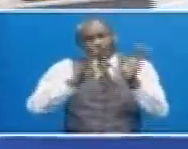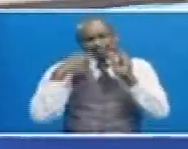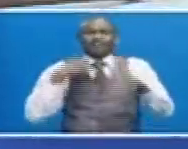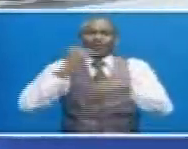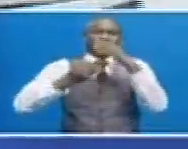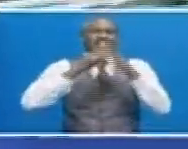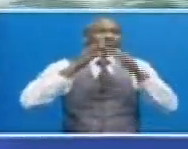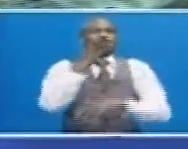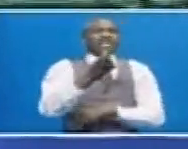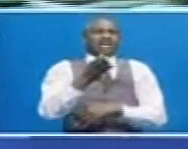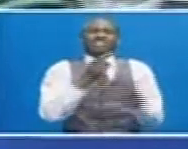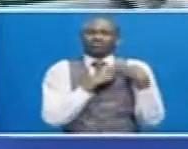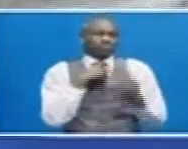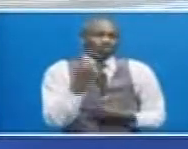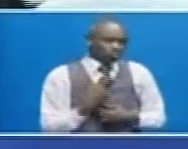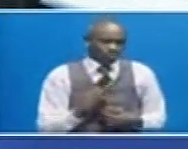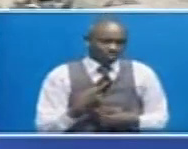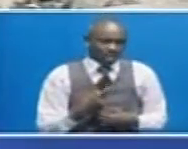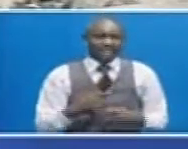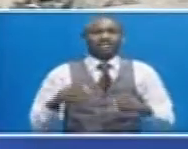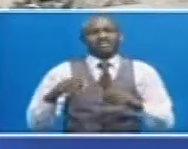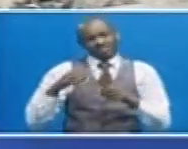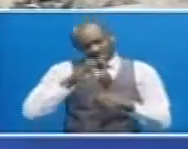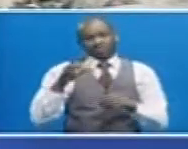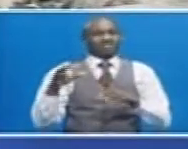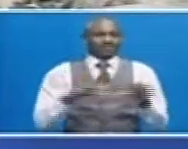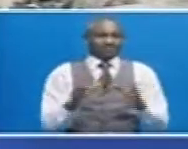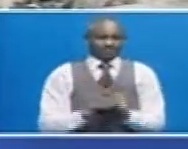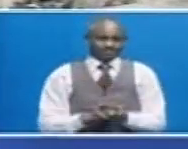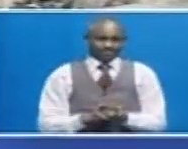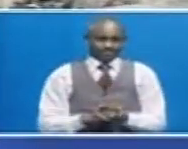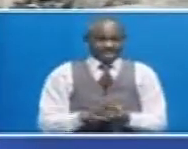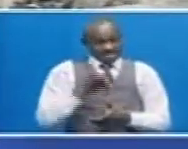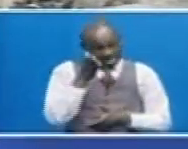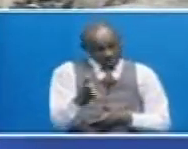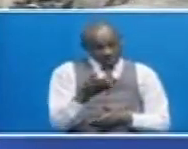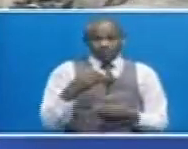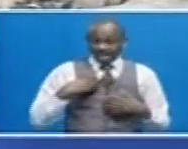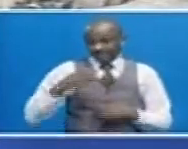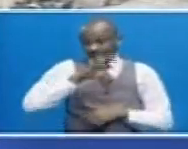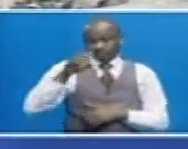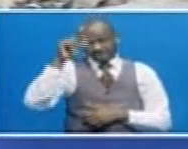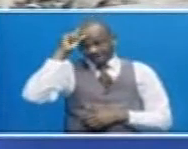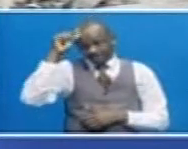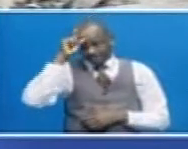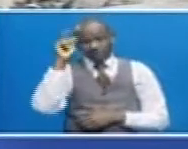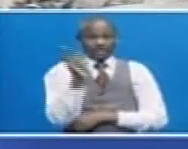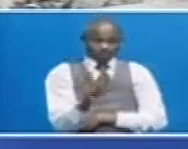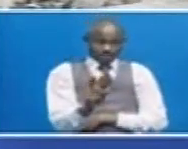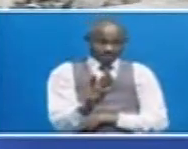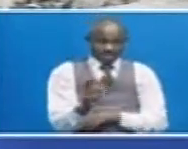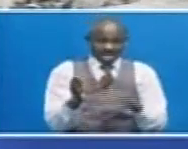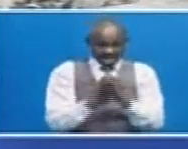mansions at the expense of the city plan. The discord in information between the county government of Nairobi,